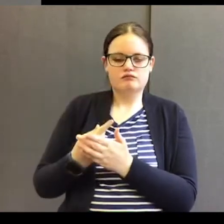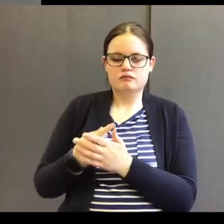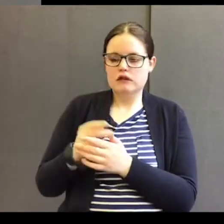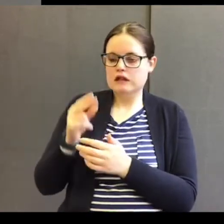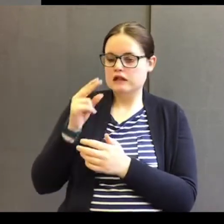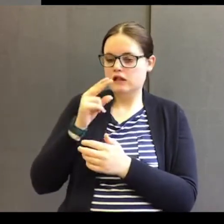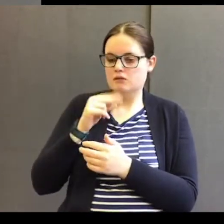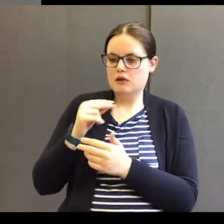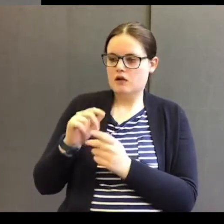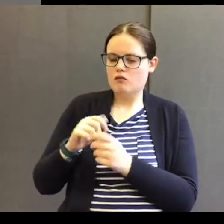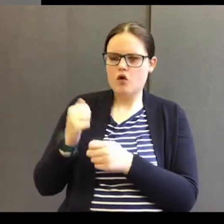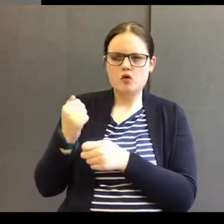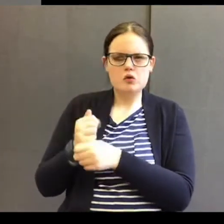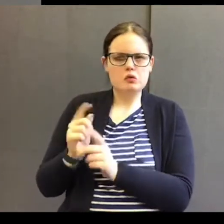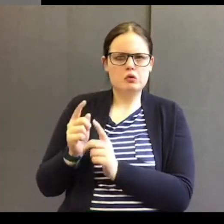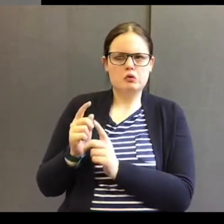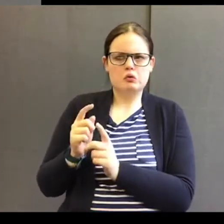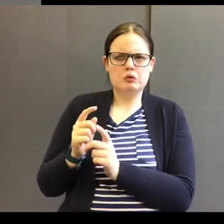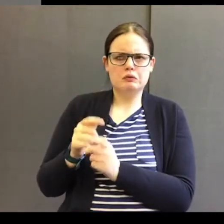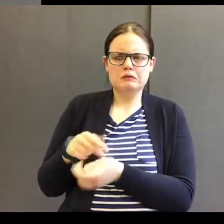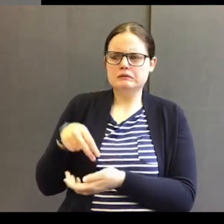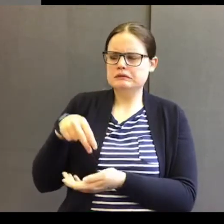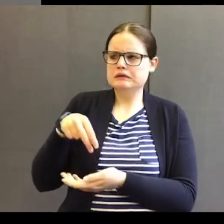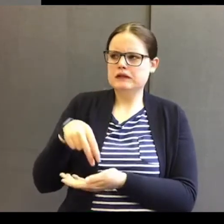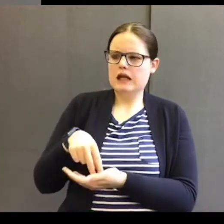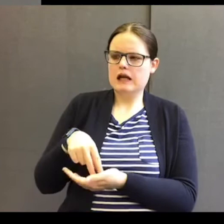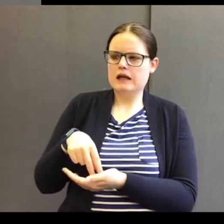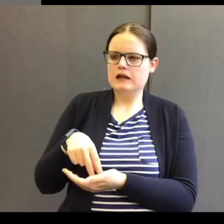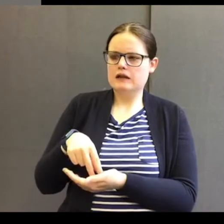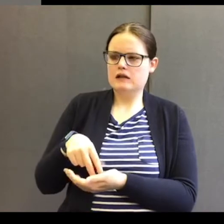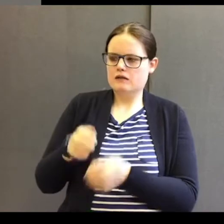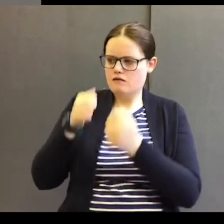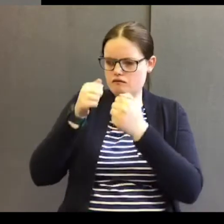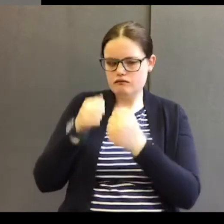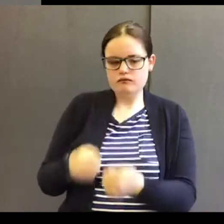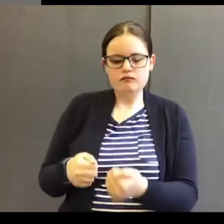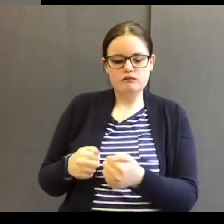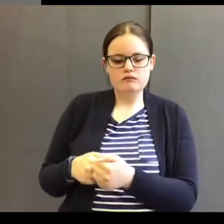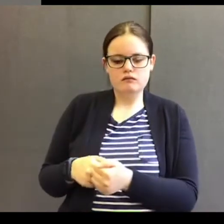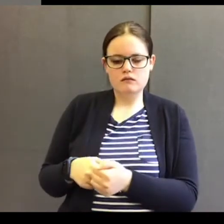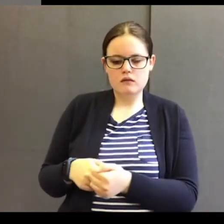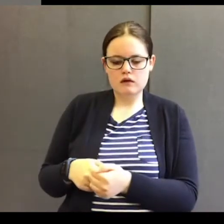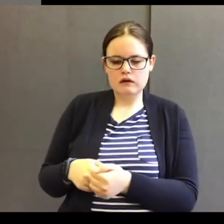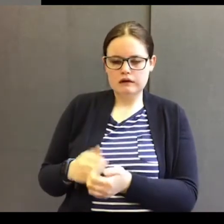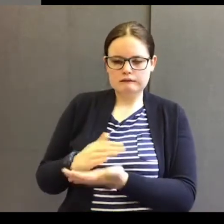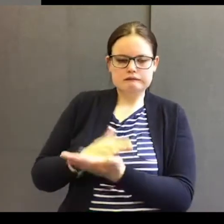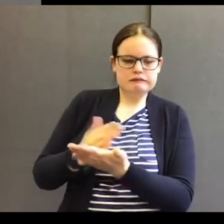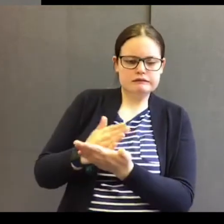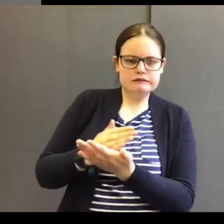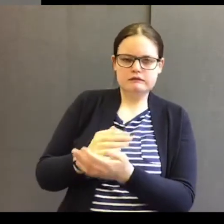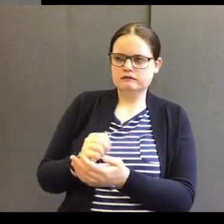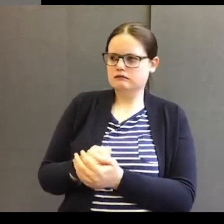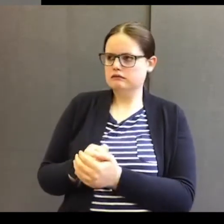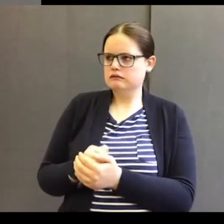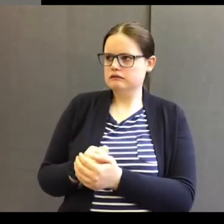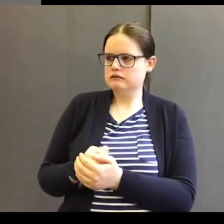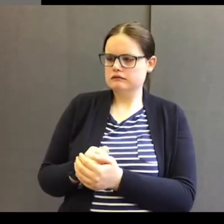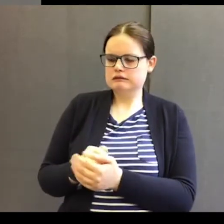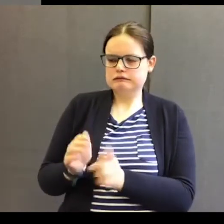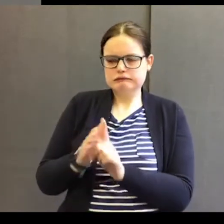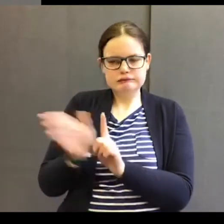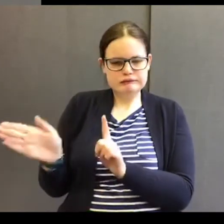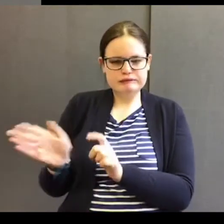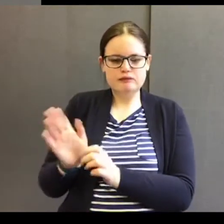commission to speak. What were they to do? Well, they were to stand firm. Don't waver.